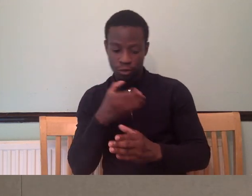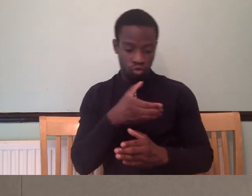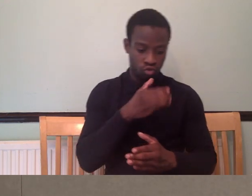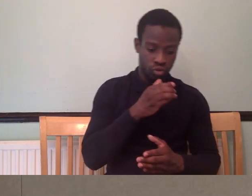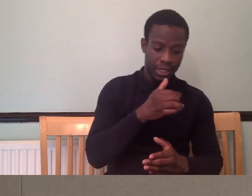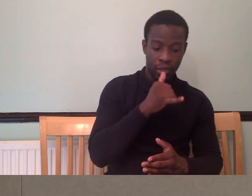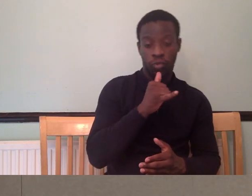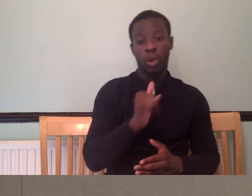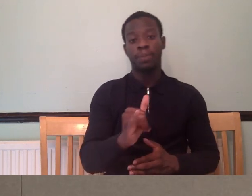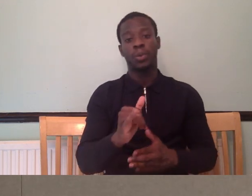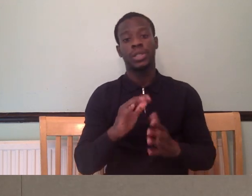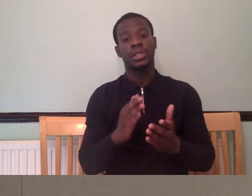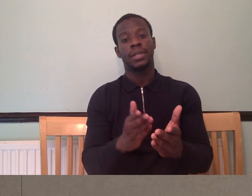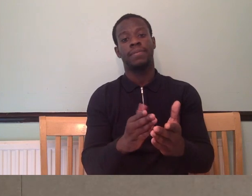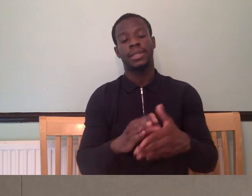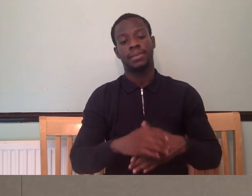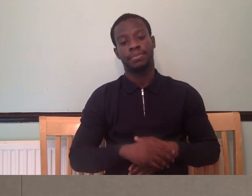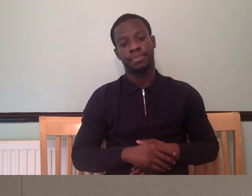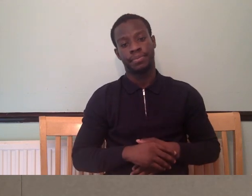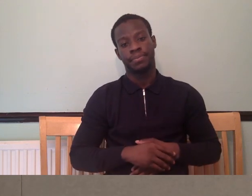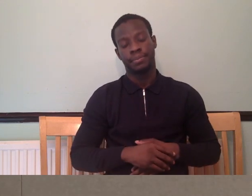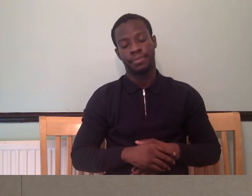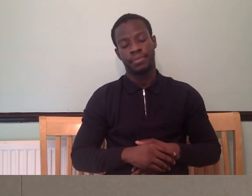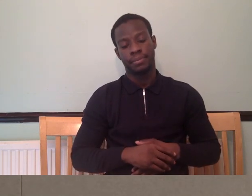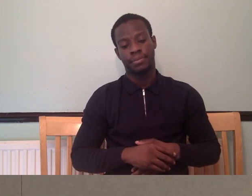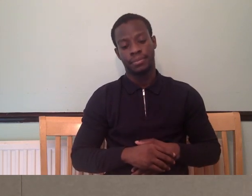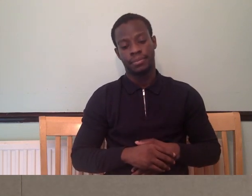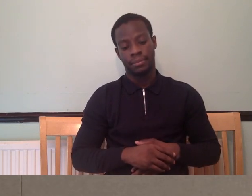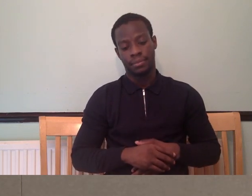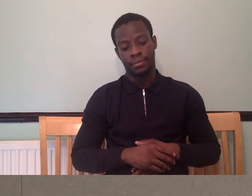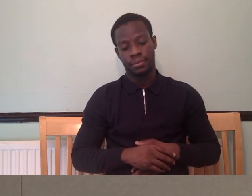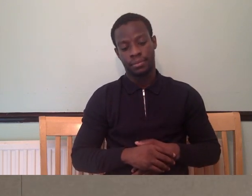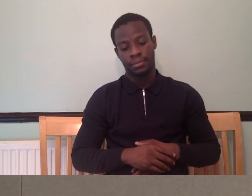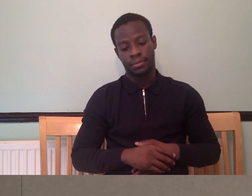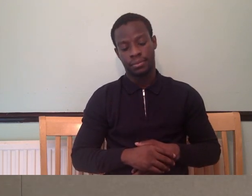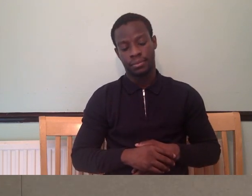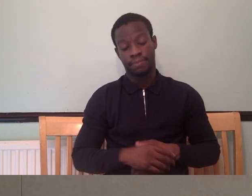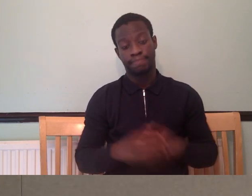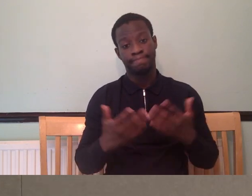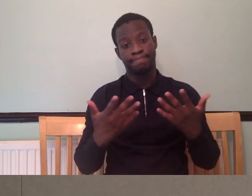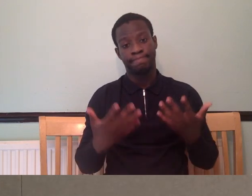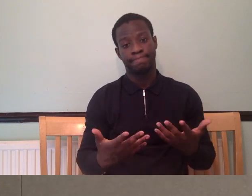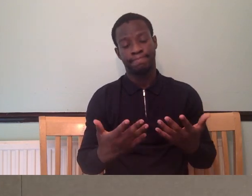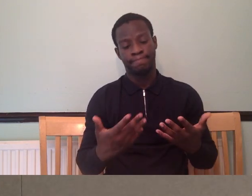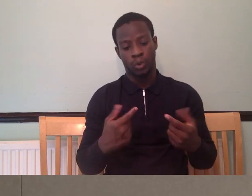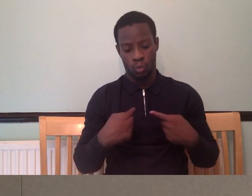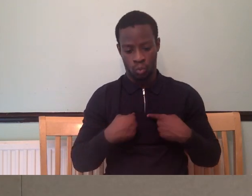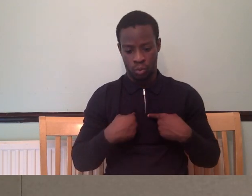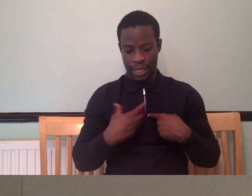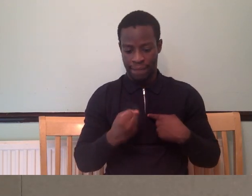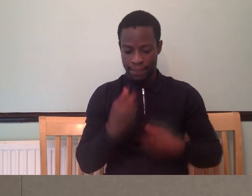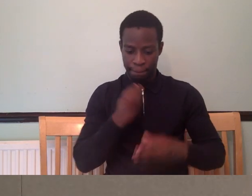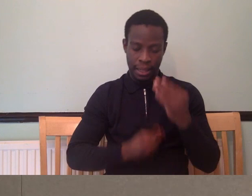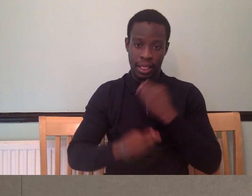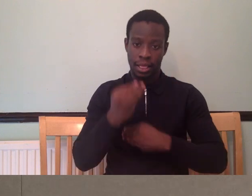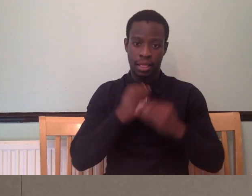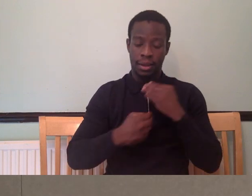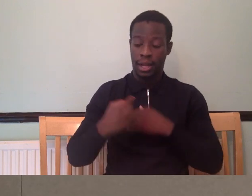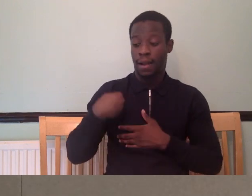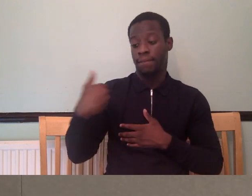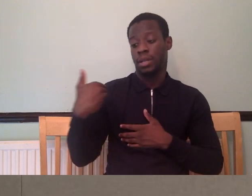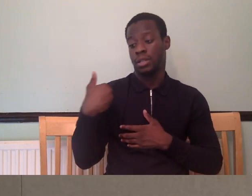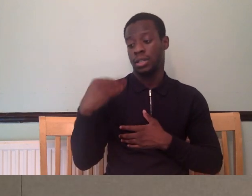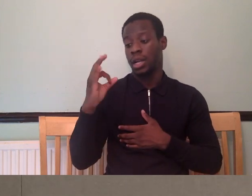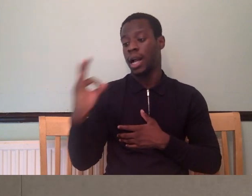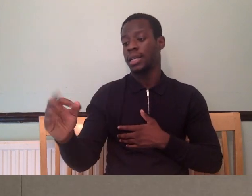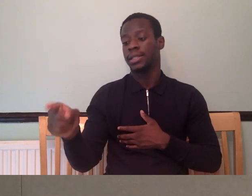the bread and pass it to one another and then share the cup together. But as we come to this meal, I've asked Andy Ingram if he